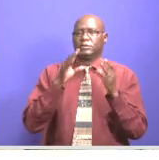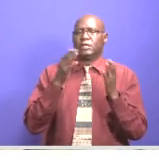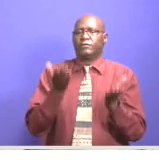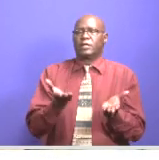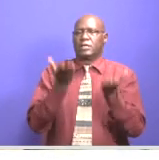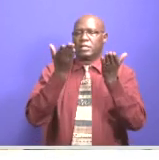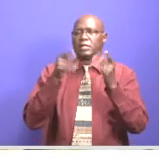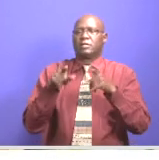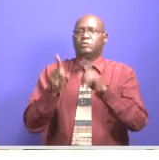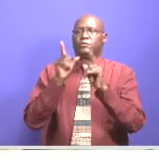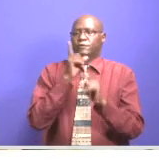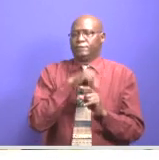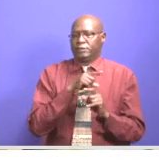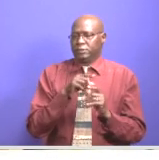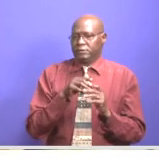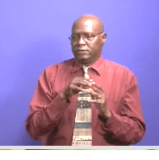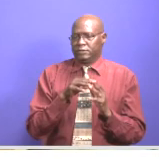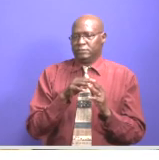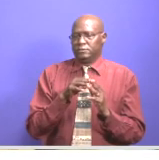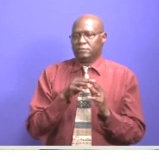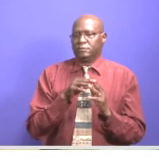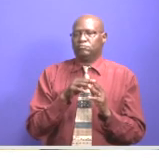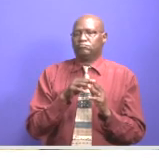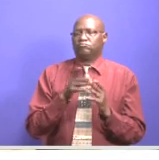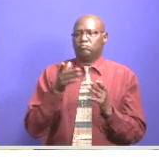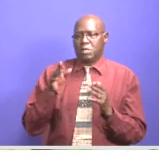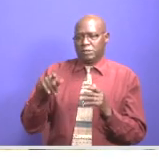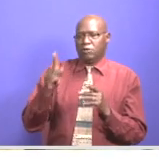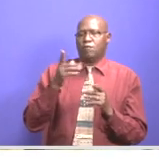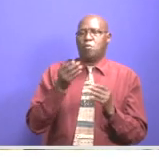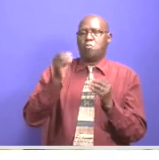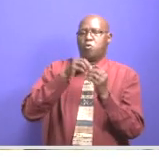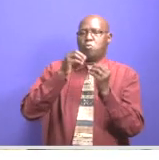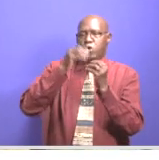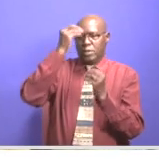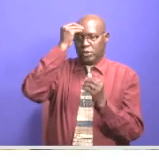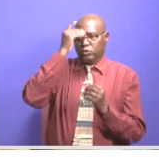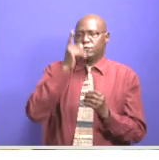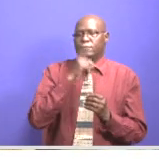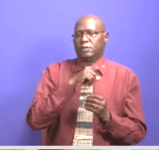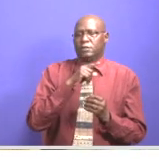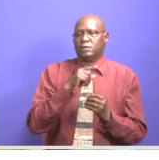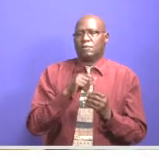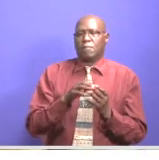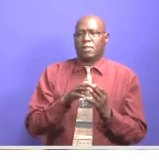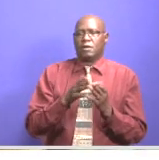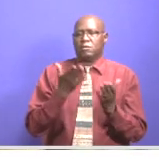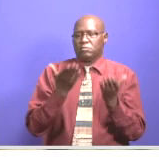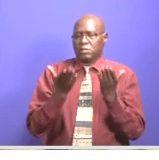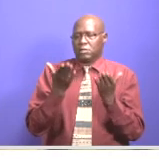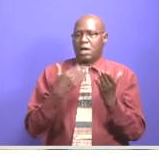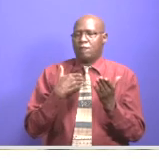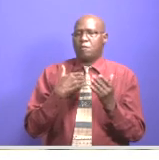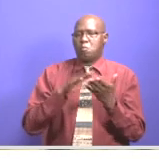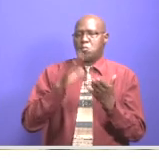themselves by furthering education. Right now, we might be having more than